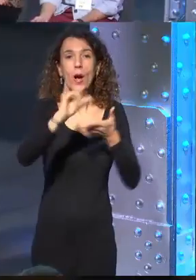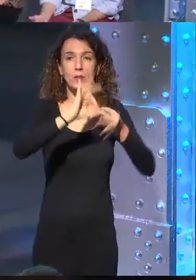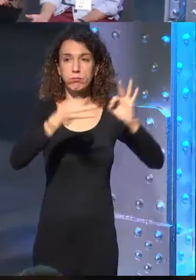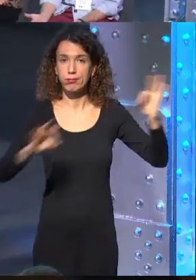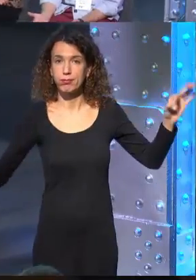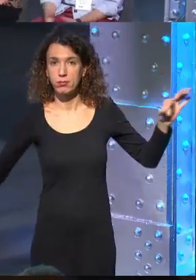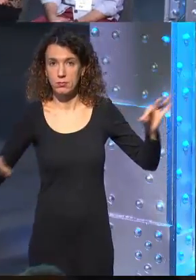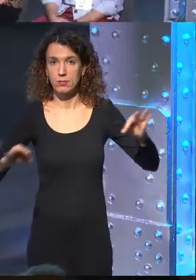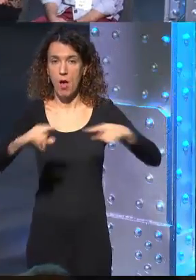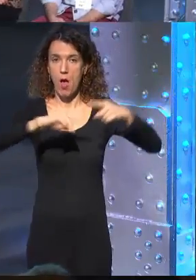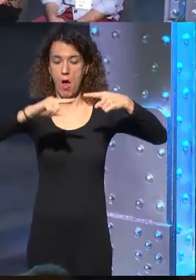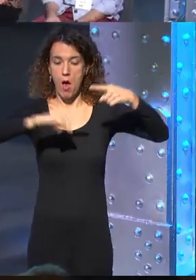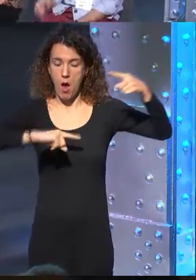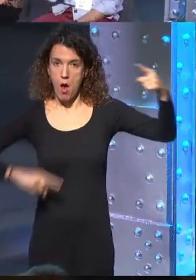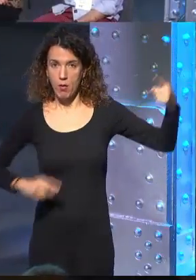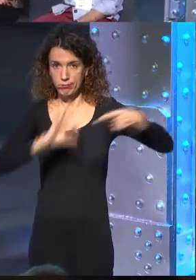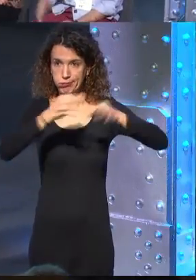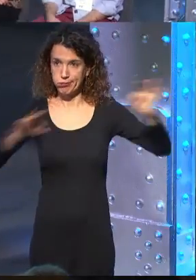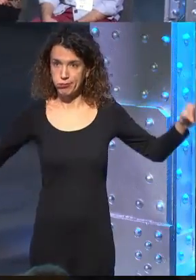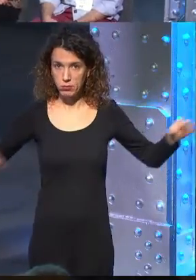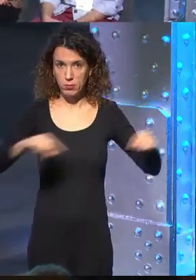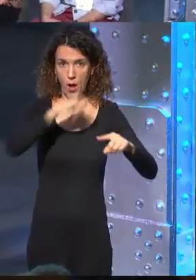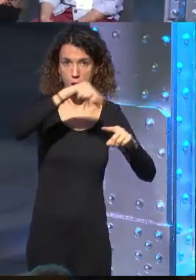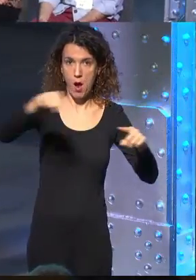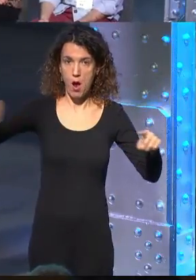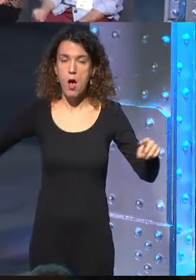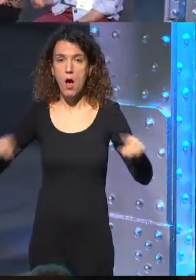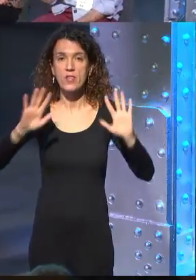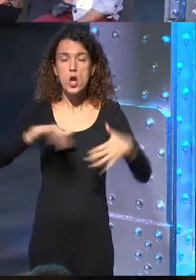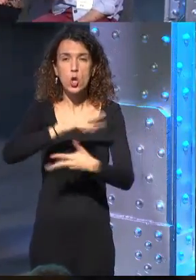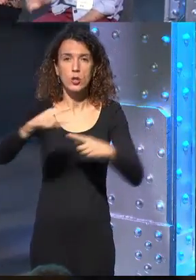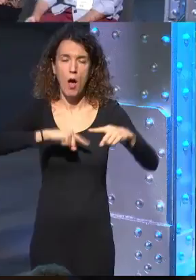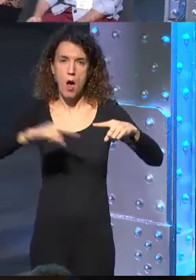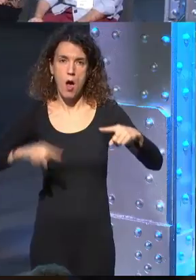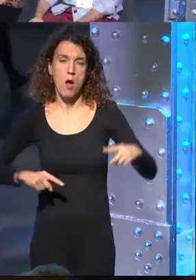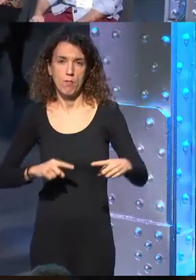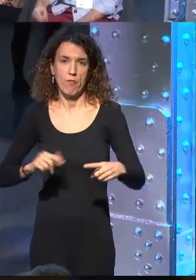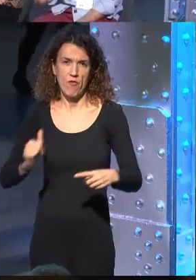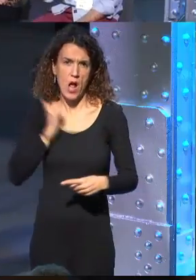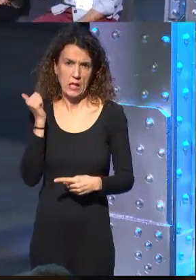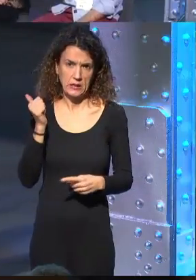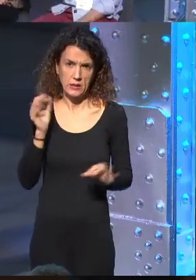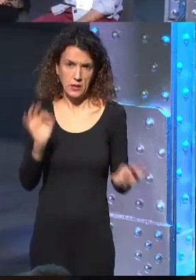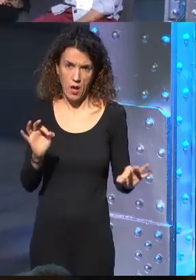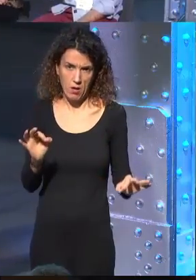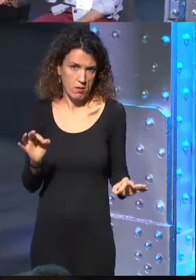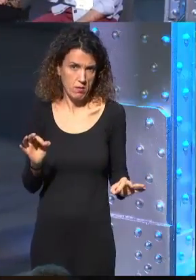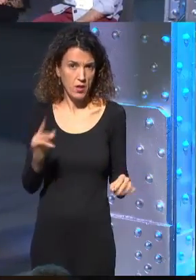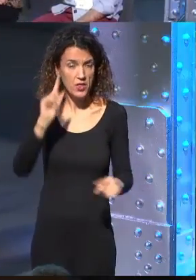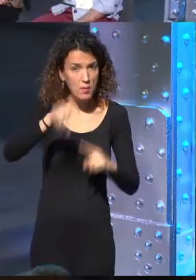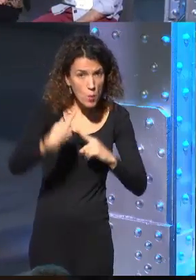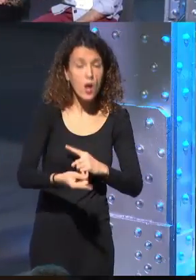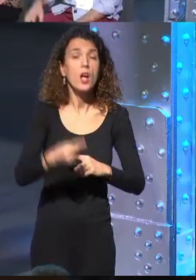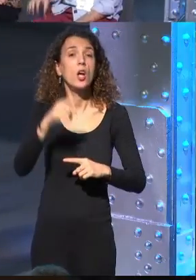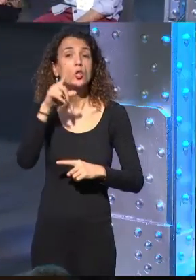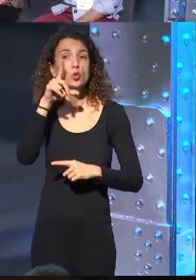And the famous WhatsApp chains that we receive, there are so many fake